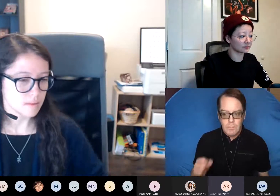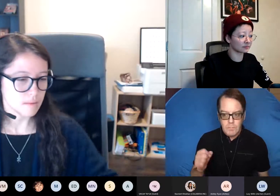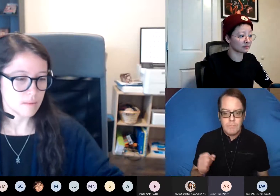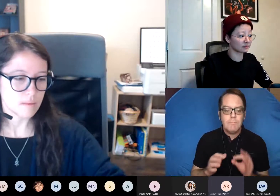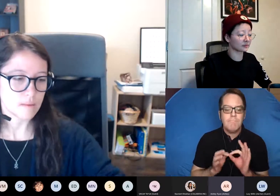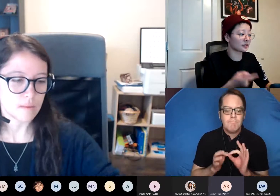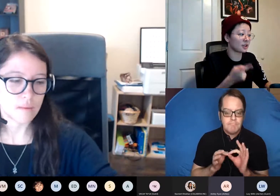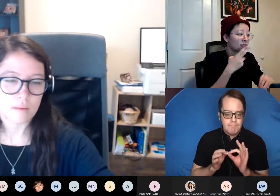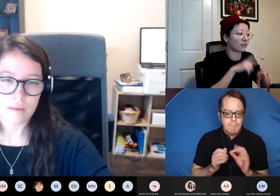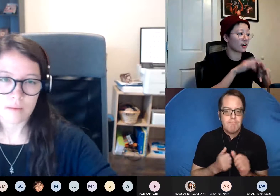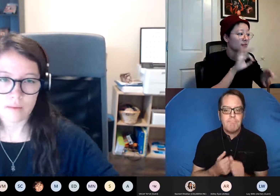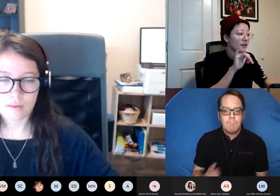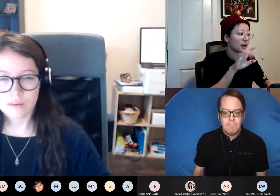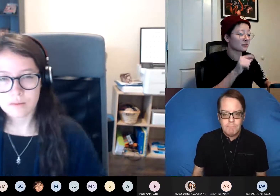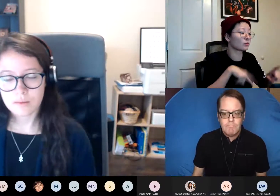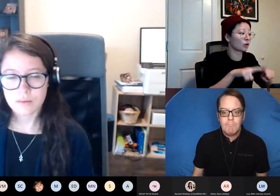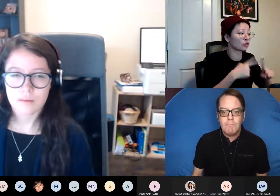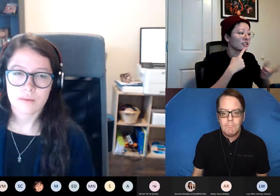is being said.